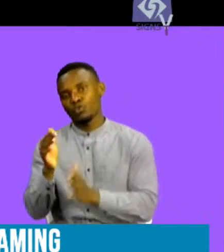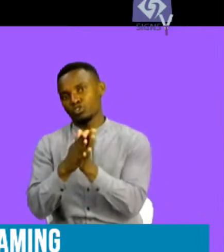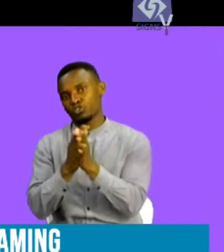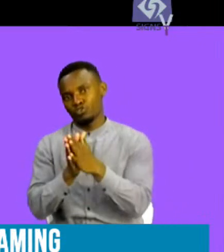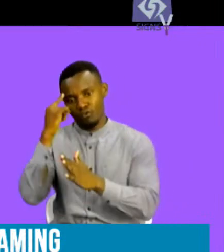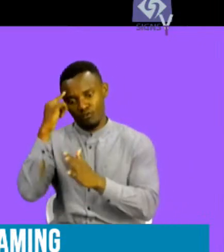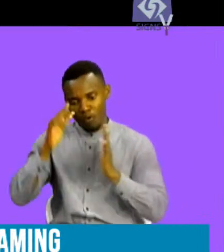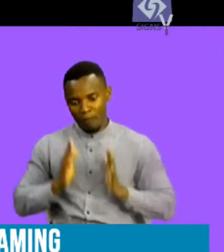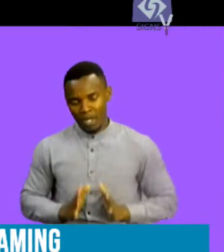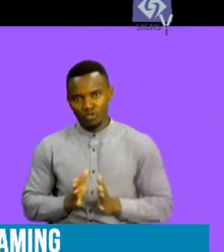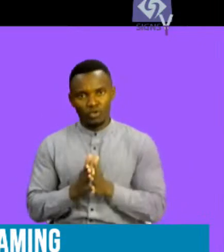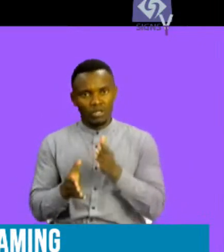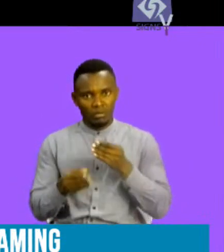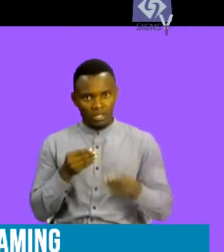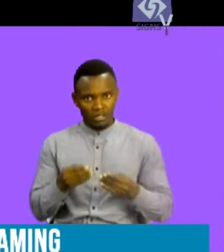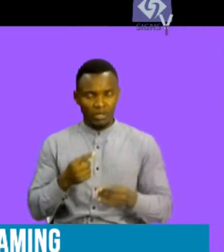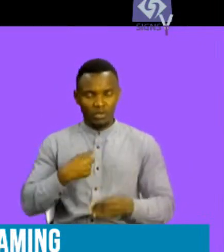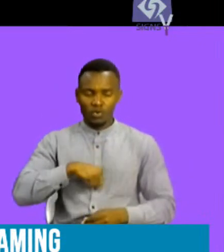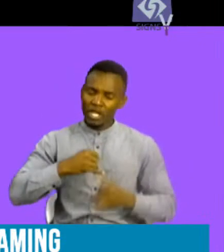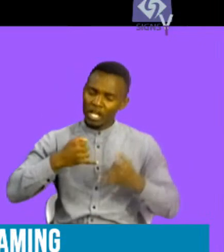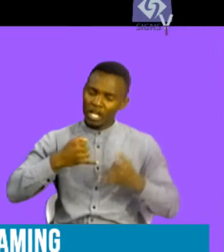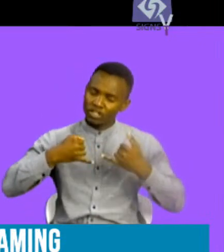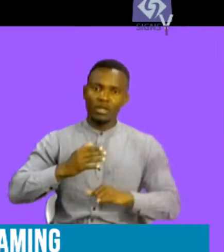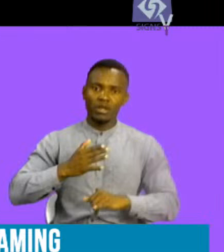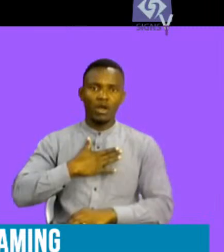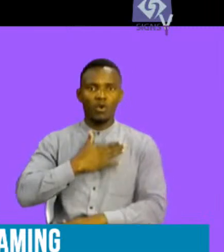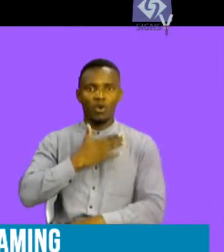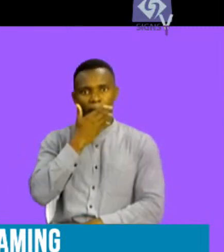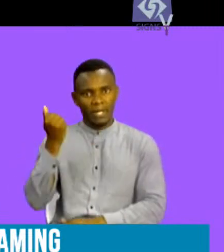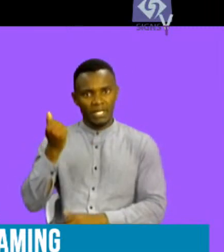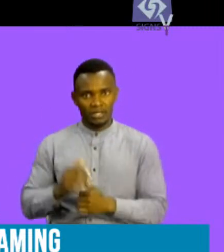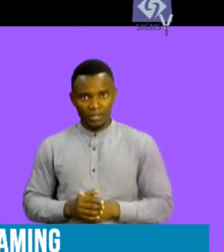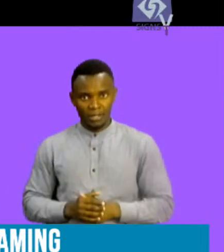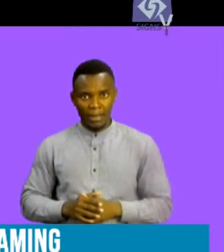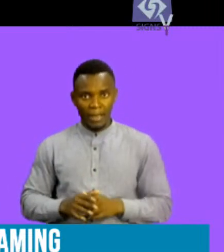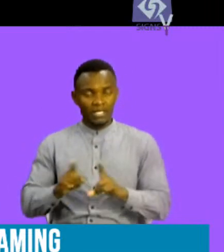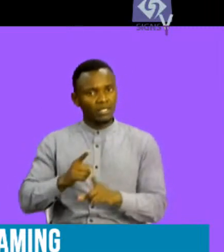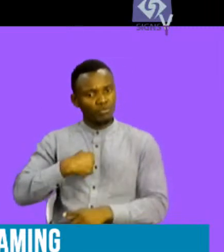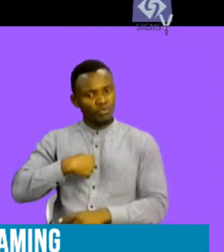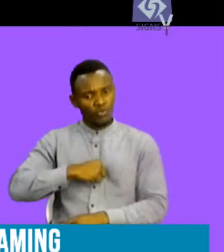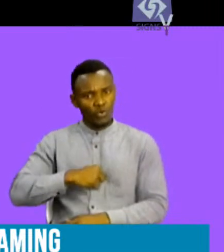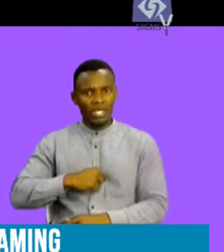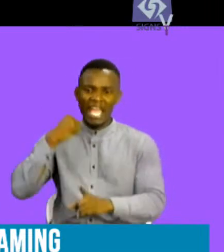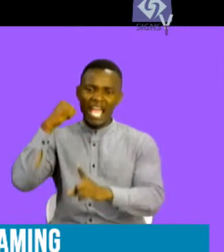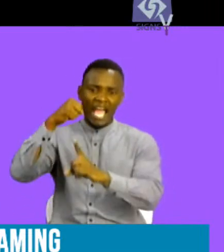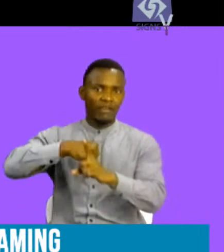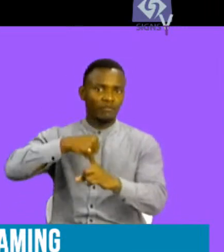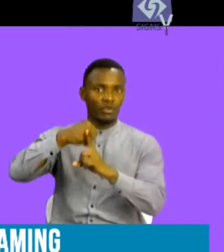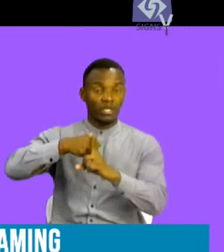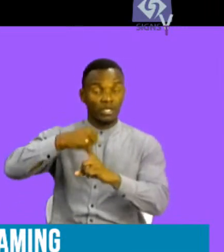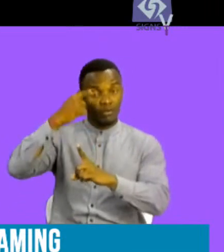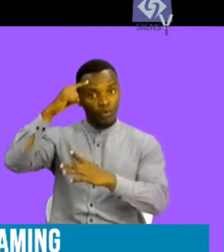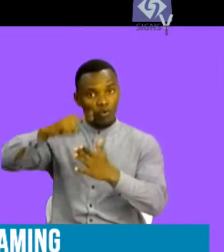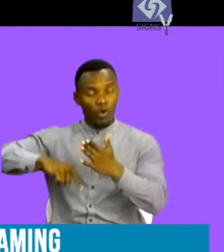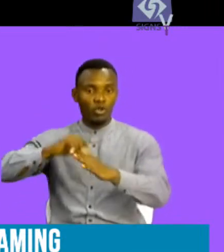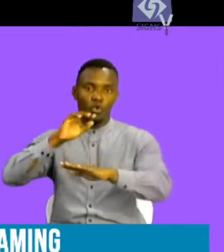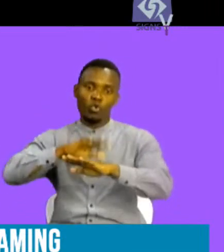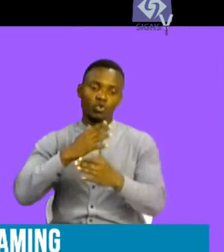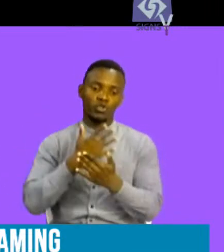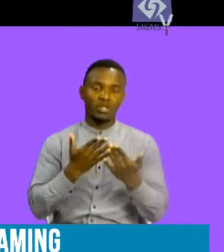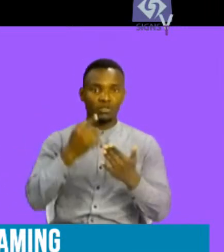So we are trying our best, what we can do. We are advocating on good things, or the better life